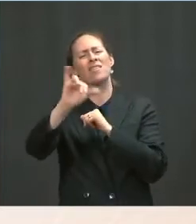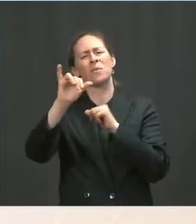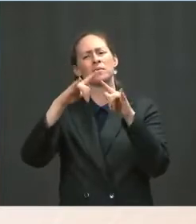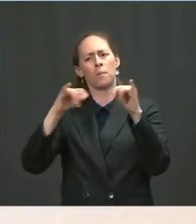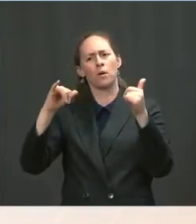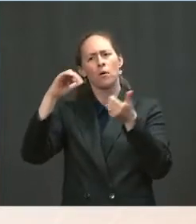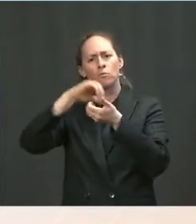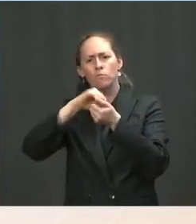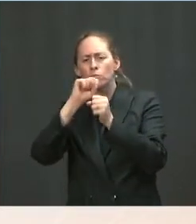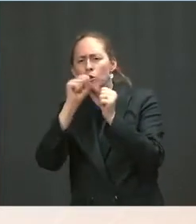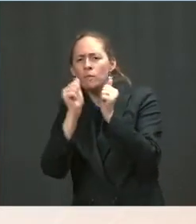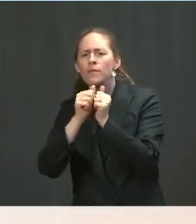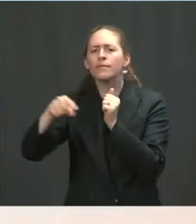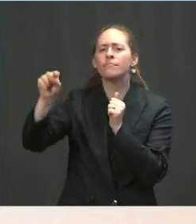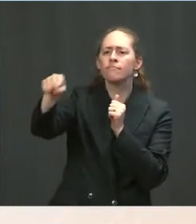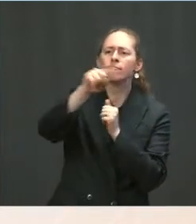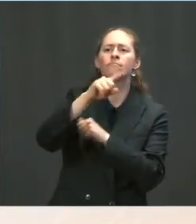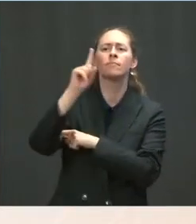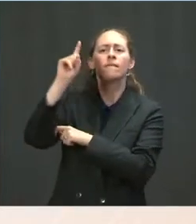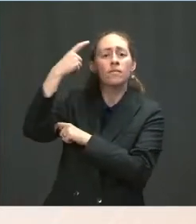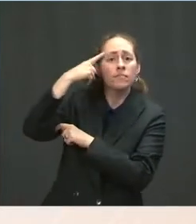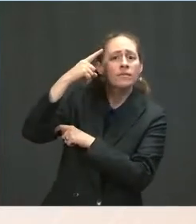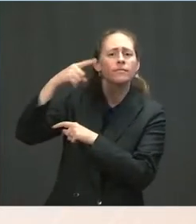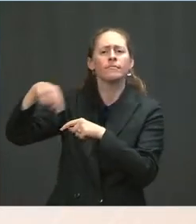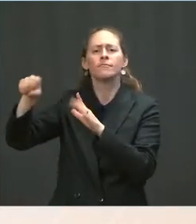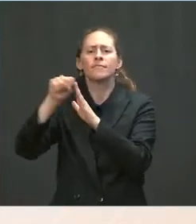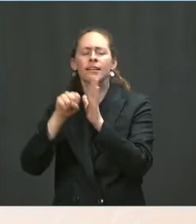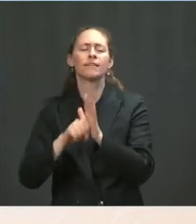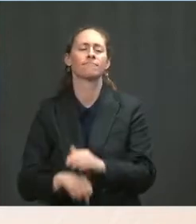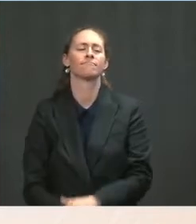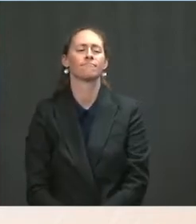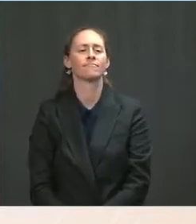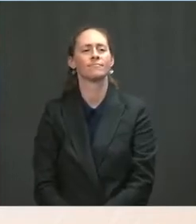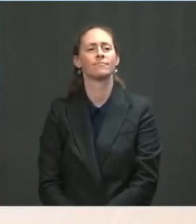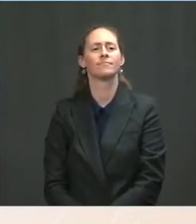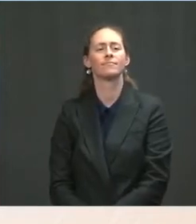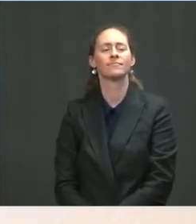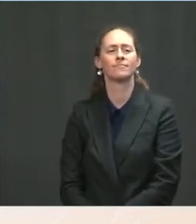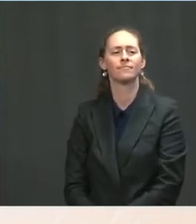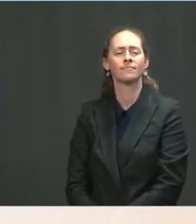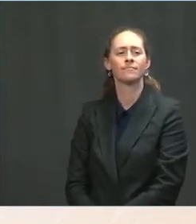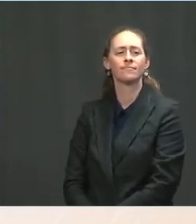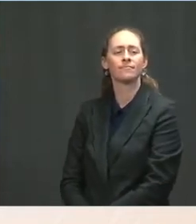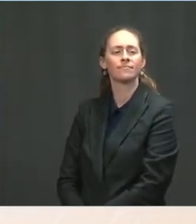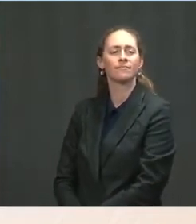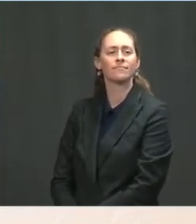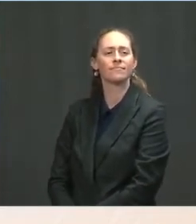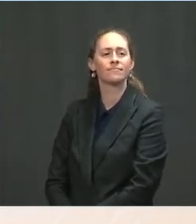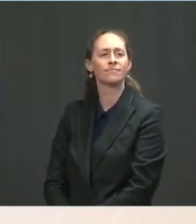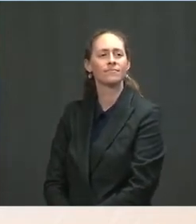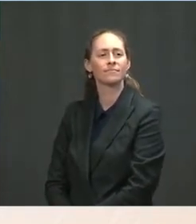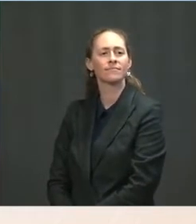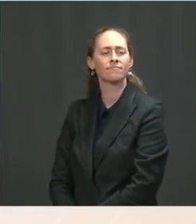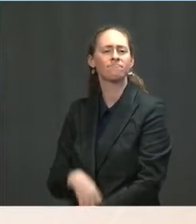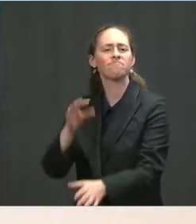state governments as well. Karine, thank you. Just to follow up on all of that, you mentioned the